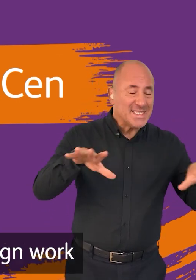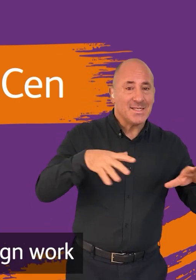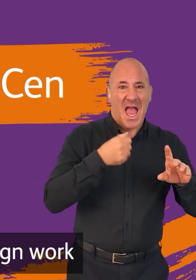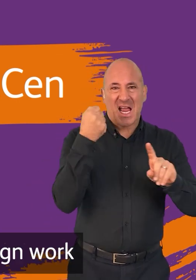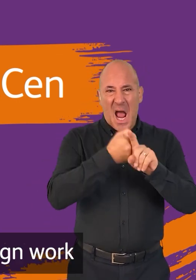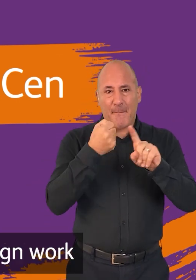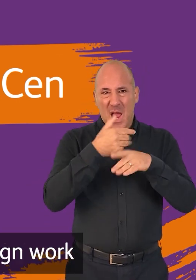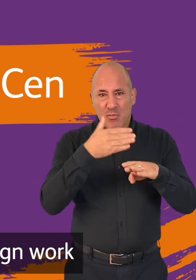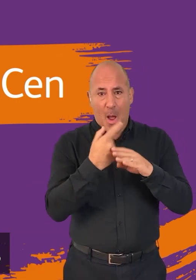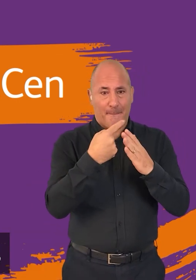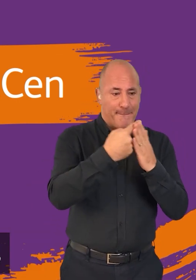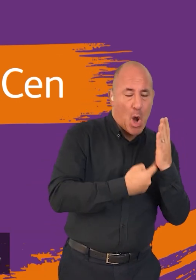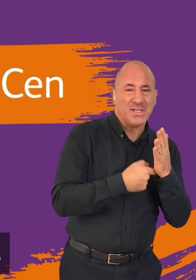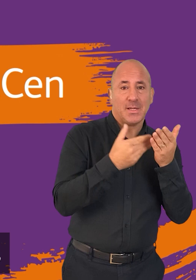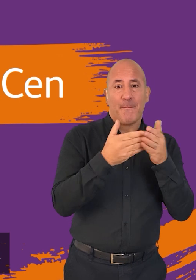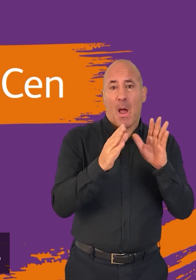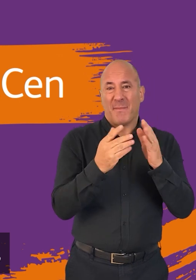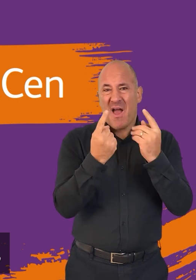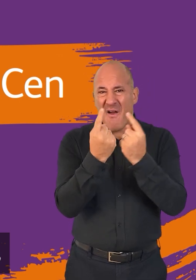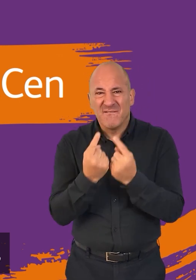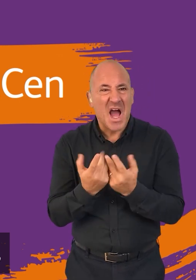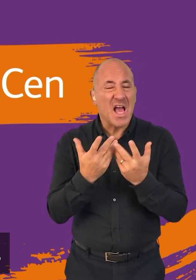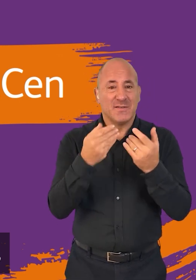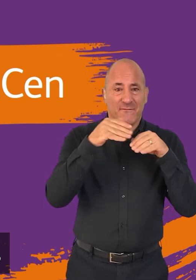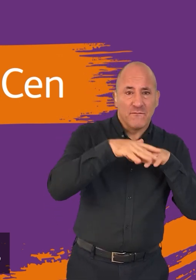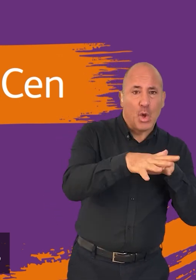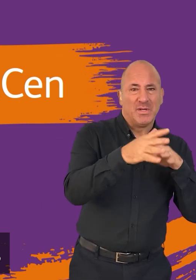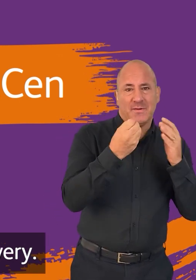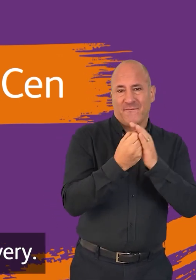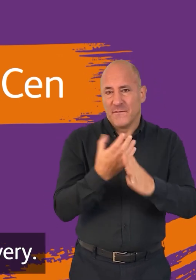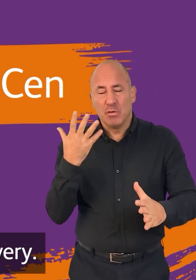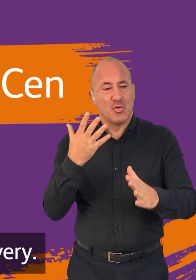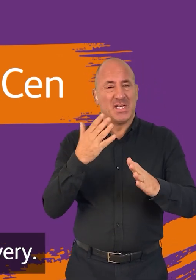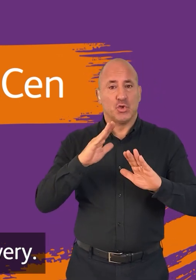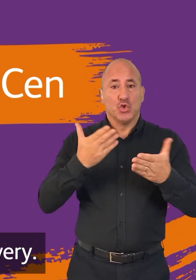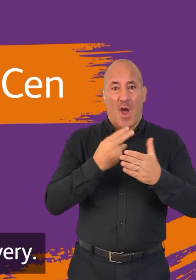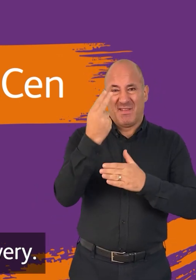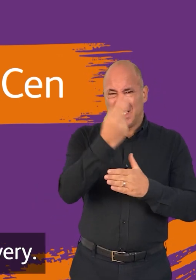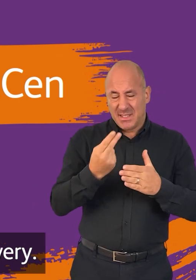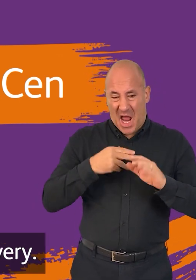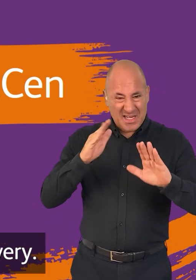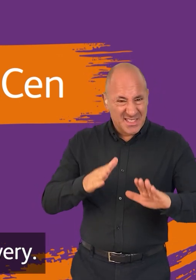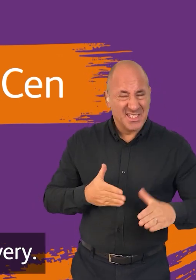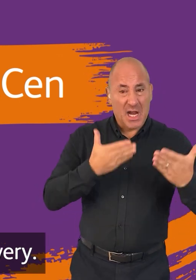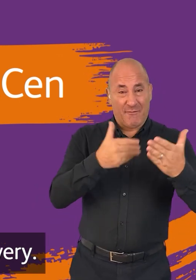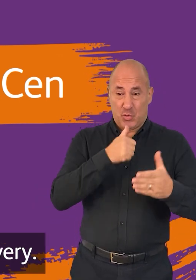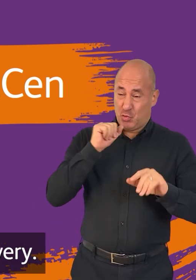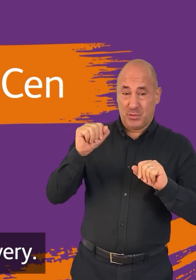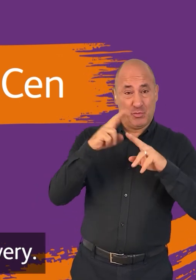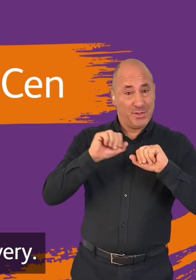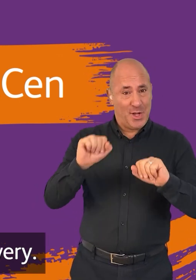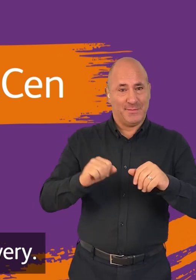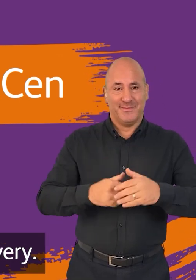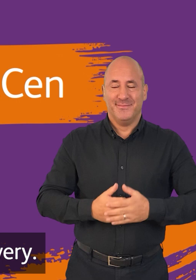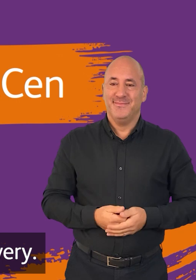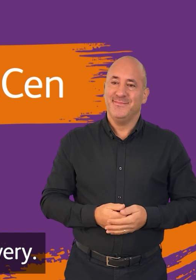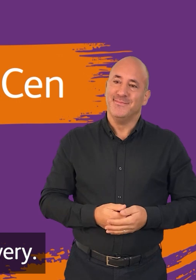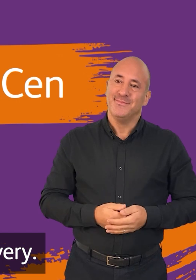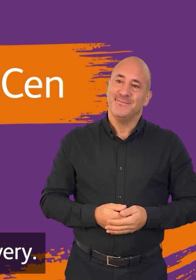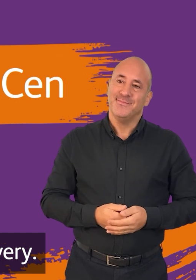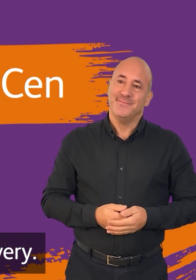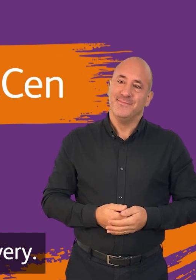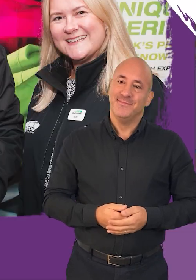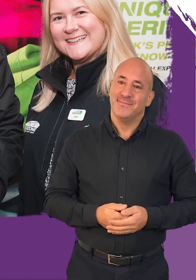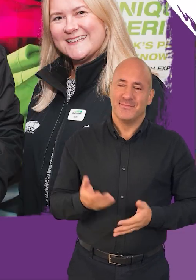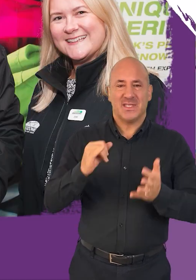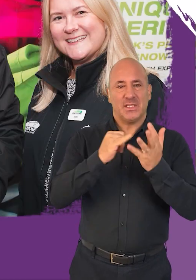of media and campaign work, policy and public affairs influencing, fundraising and service design and delivery.